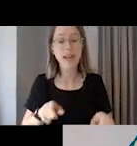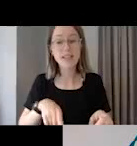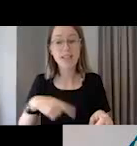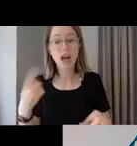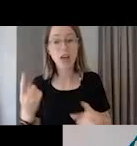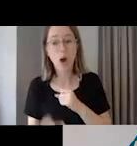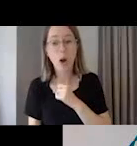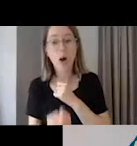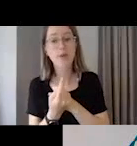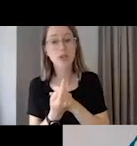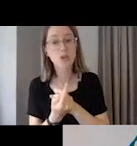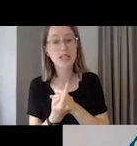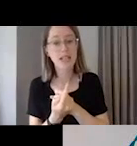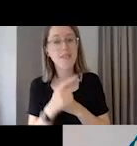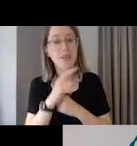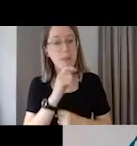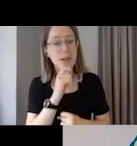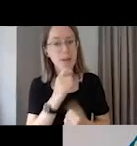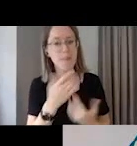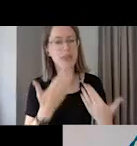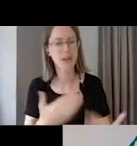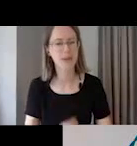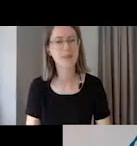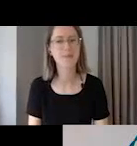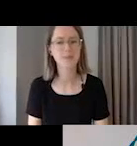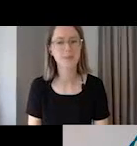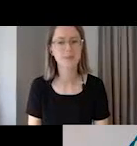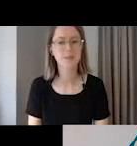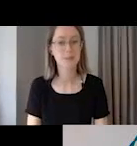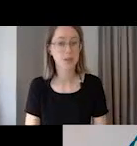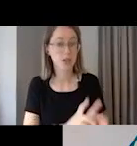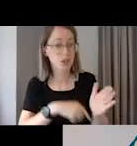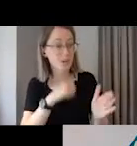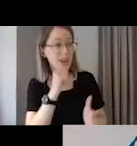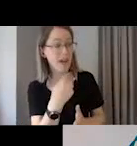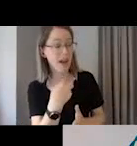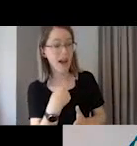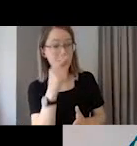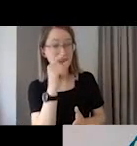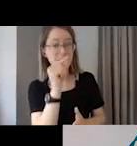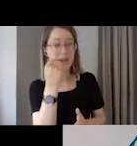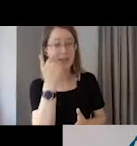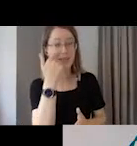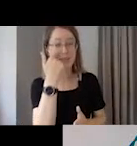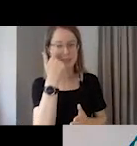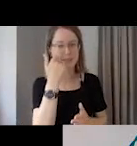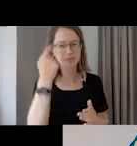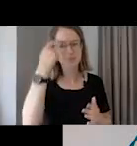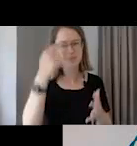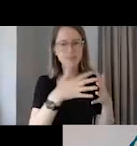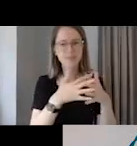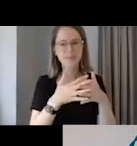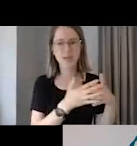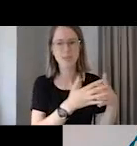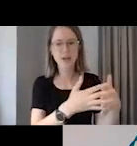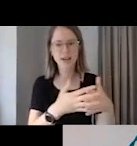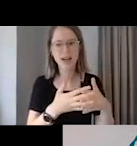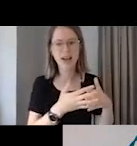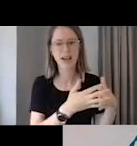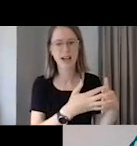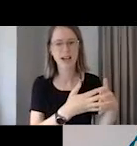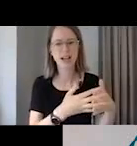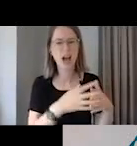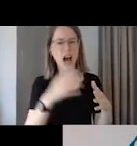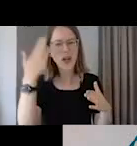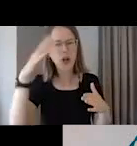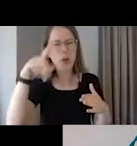opportunity for the media. Thank you. This is Judy. If I could just, Michael, I think in the United States, and I'm not sure about other